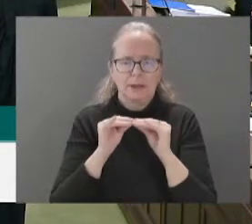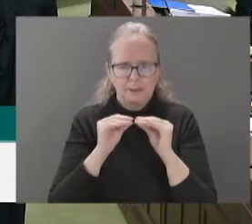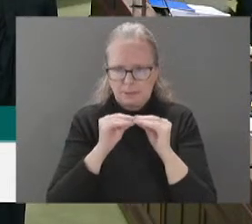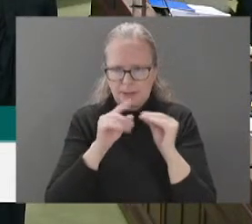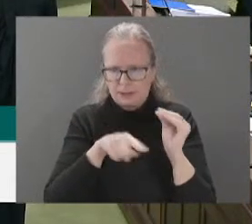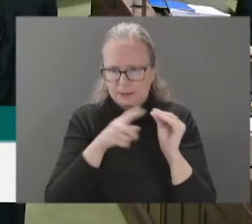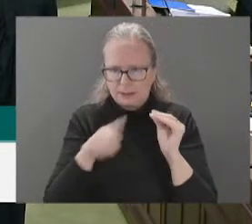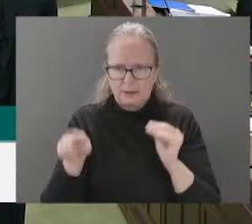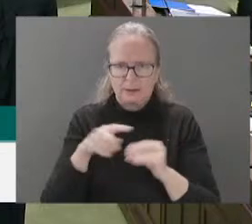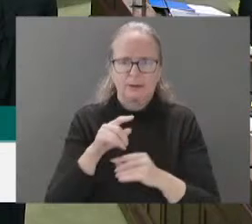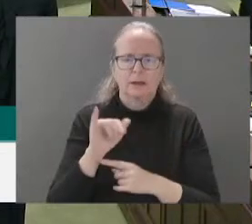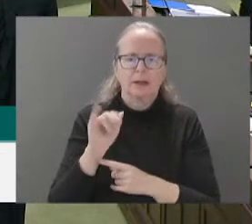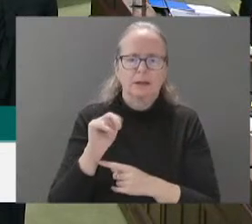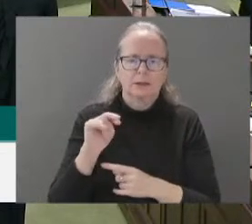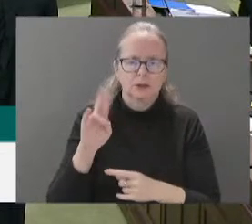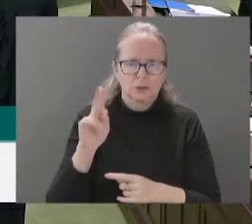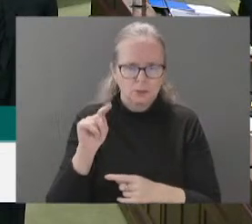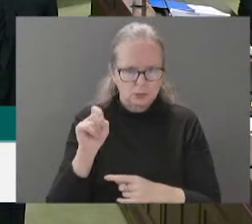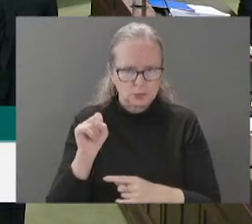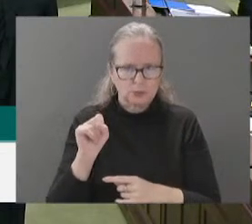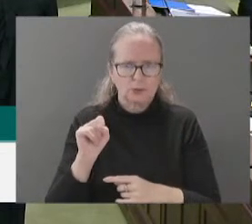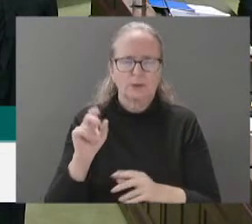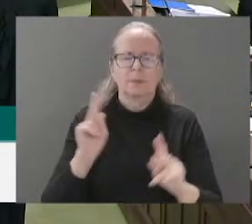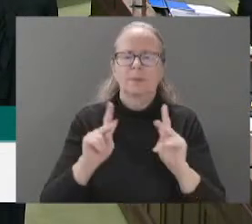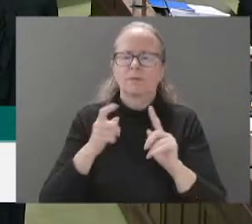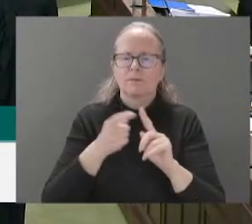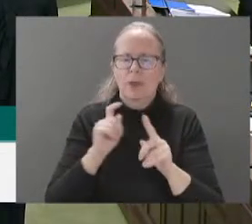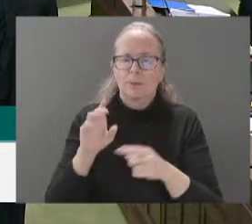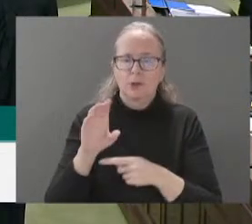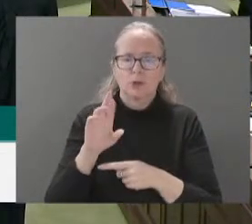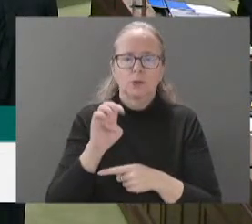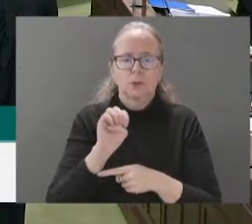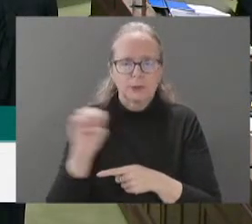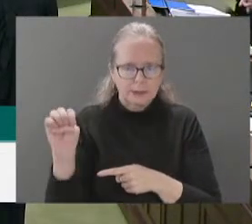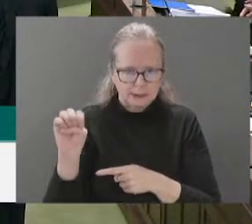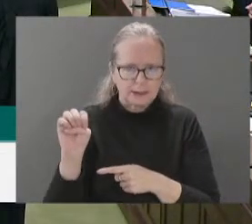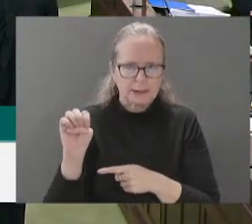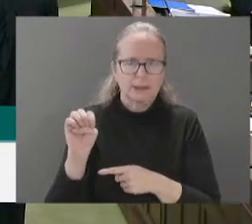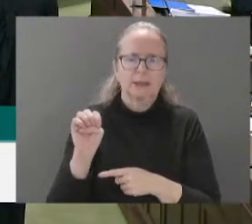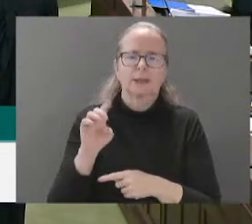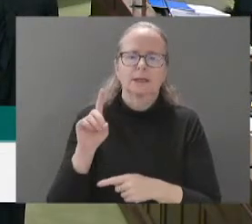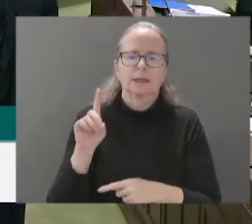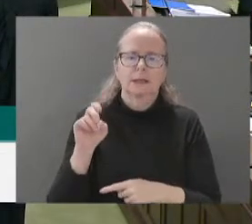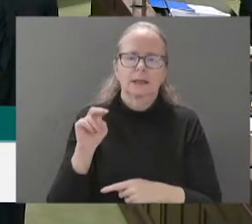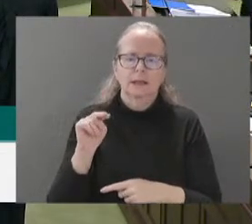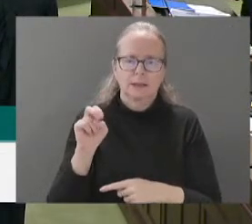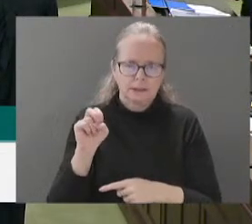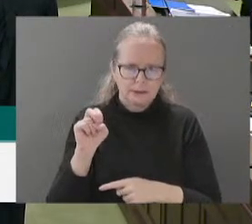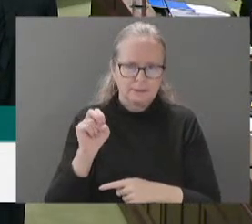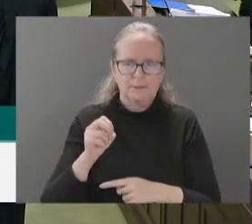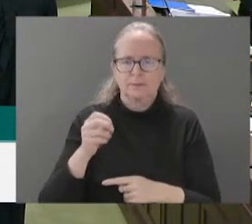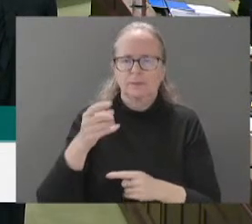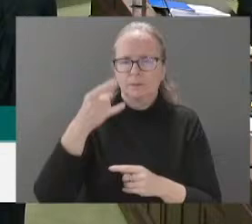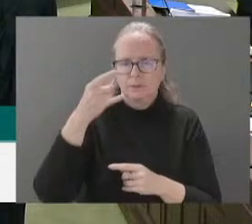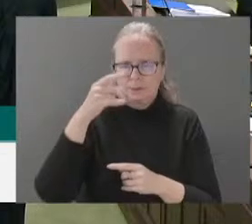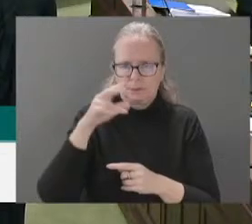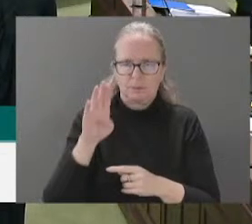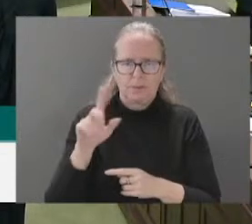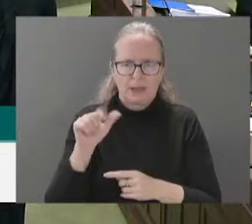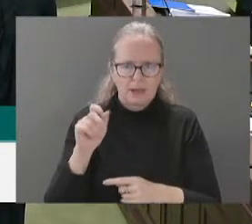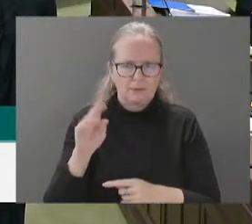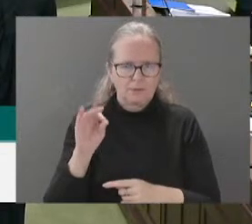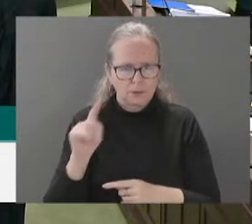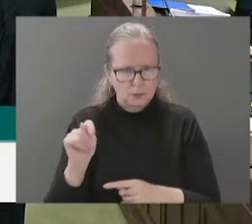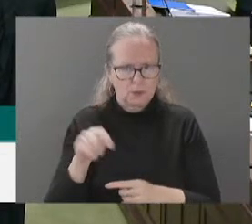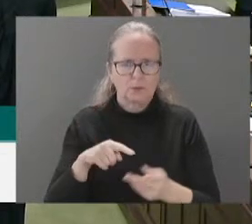territory of the cre Den Blackfoot soou iqua and Dakota sue people the recognition of this